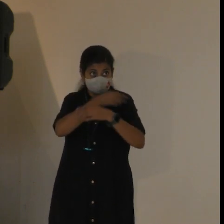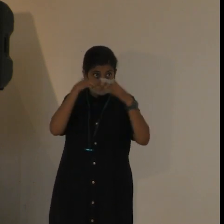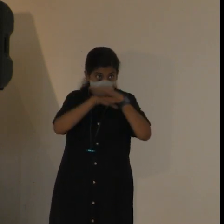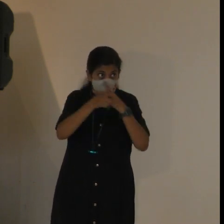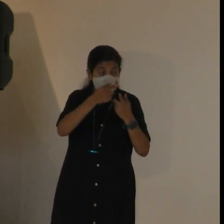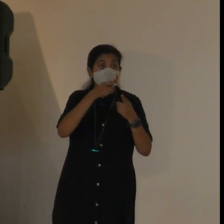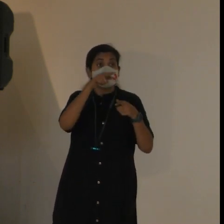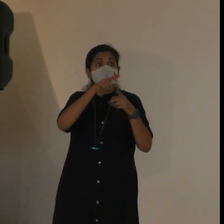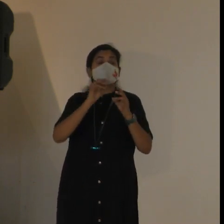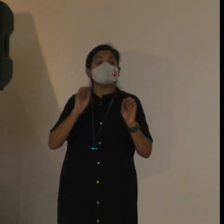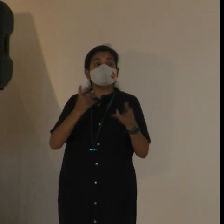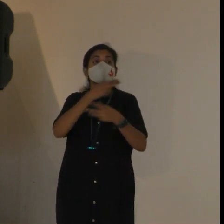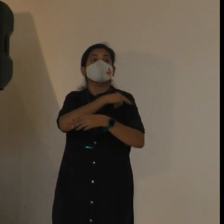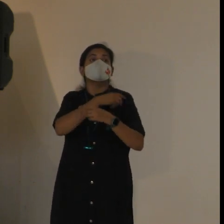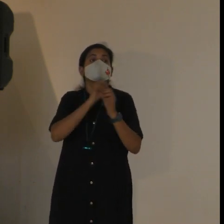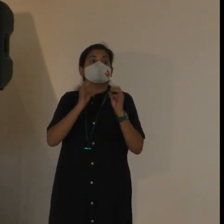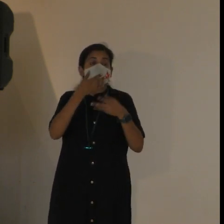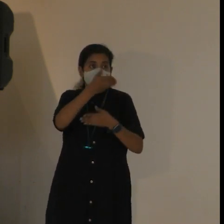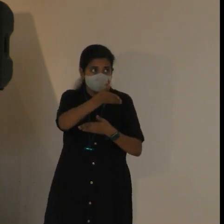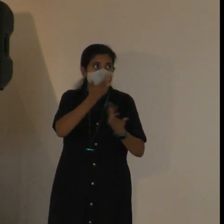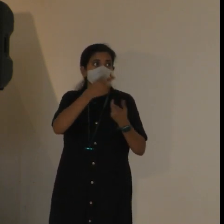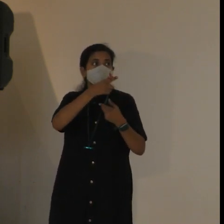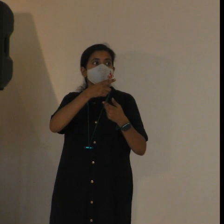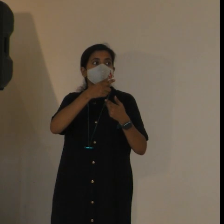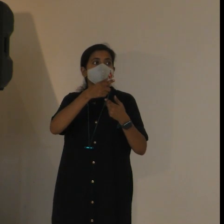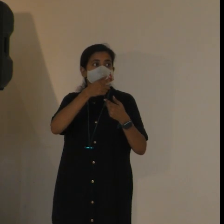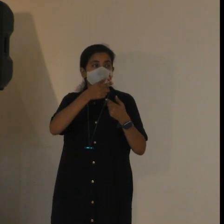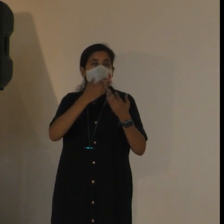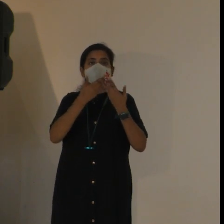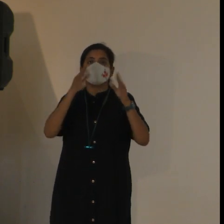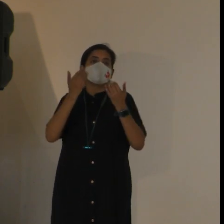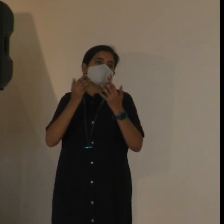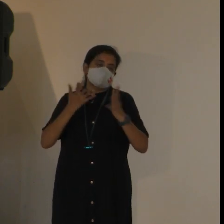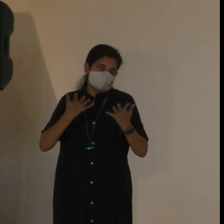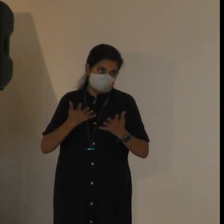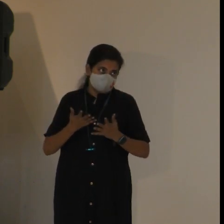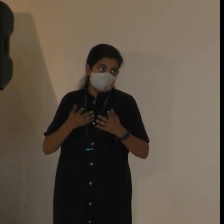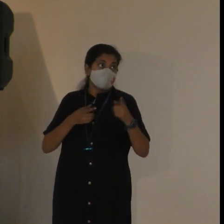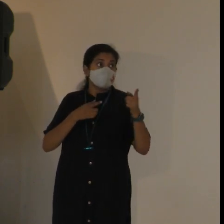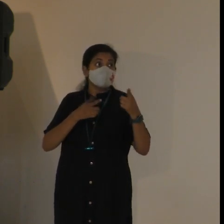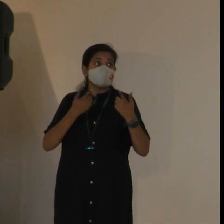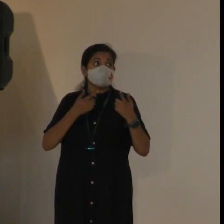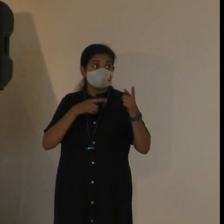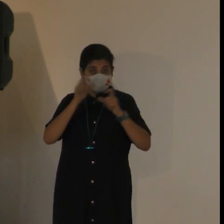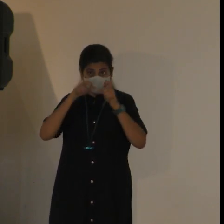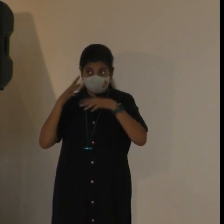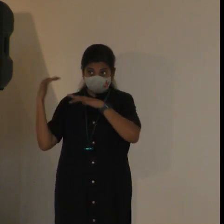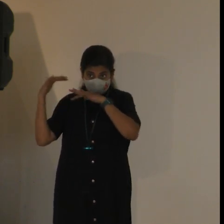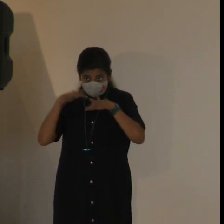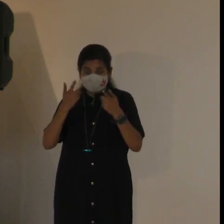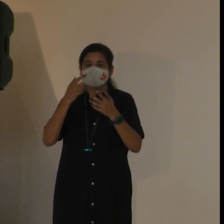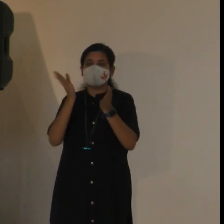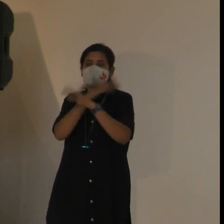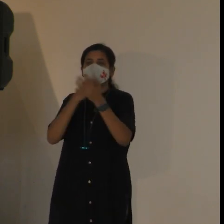primary healthcare center, was something that most schools were not really willing and open to do. So the footfall, I think all of these things Radhika